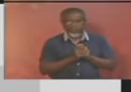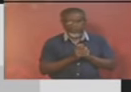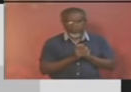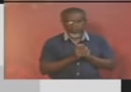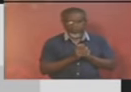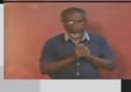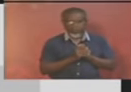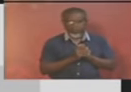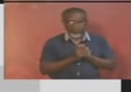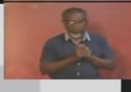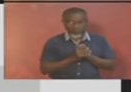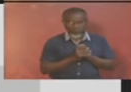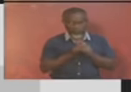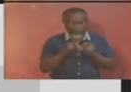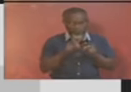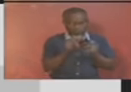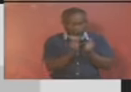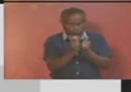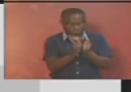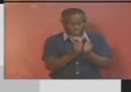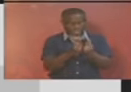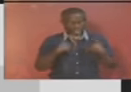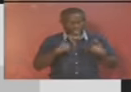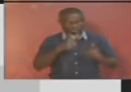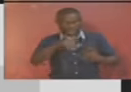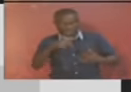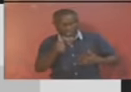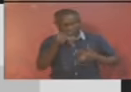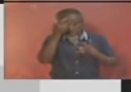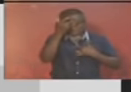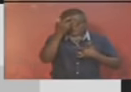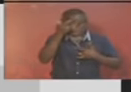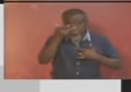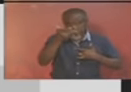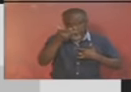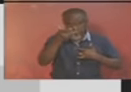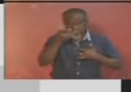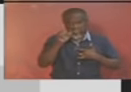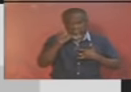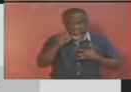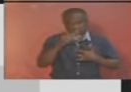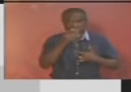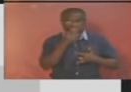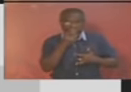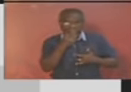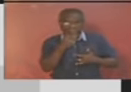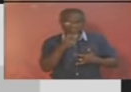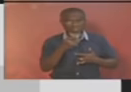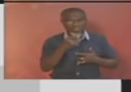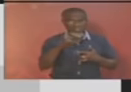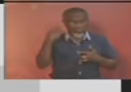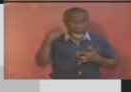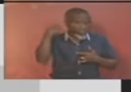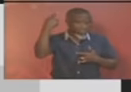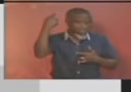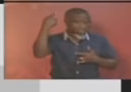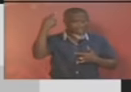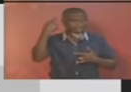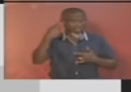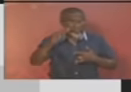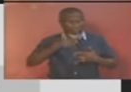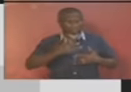Again, those with comorbidities. Comorbidities being illnesses, for example, diabetes, hypertension,